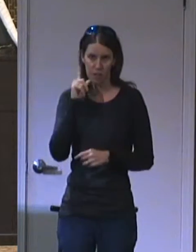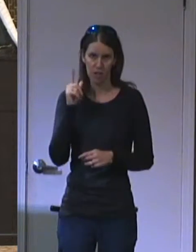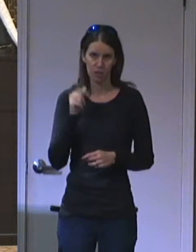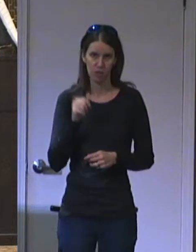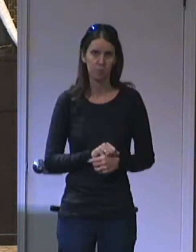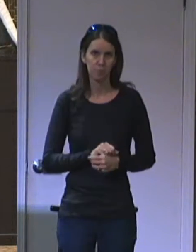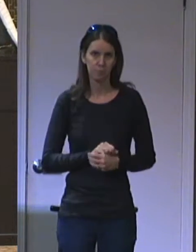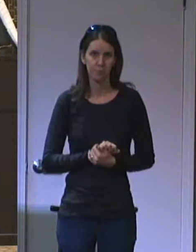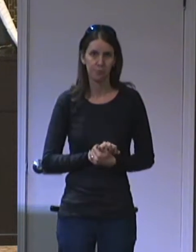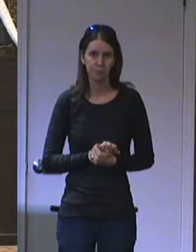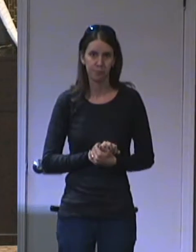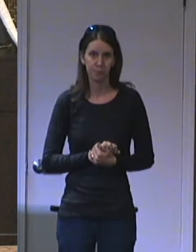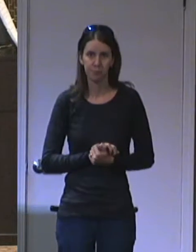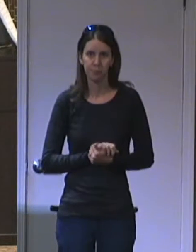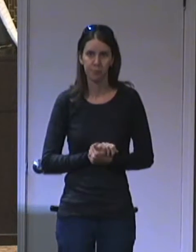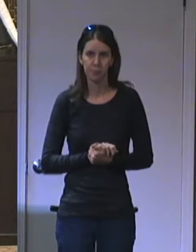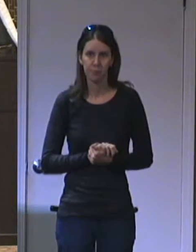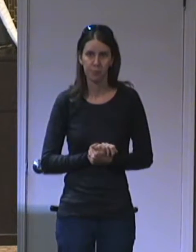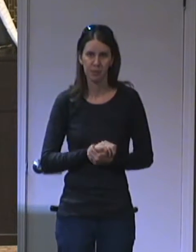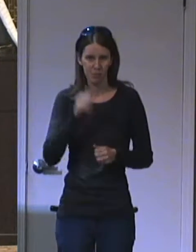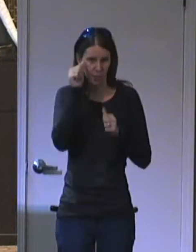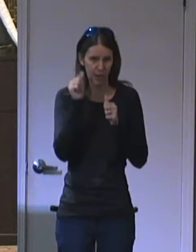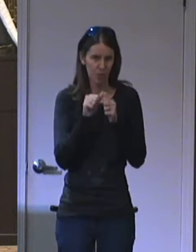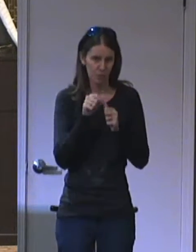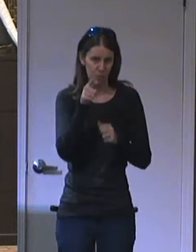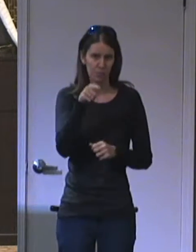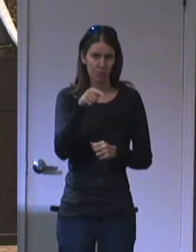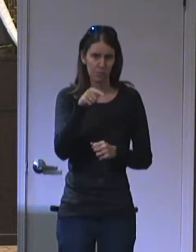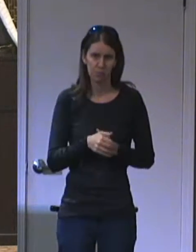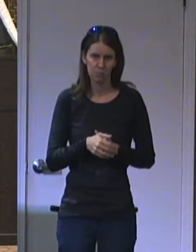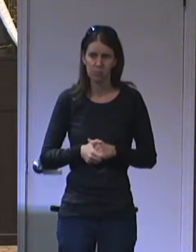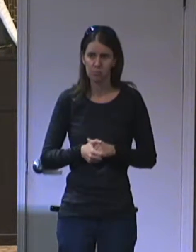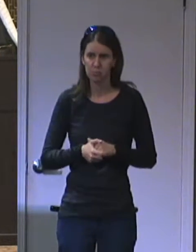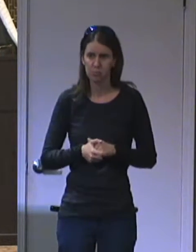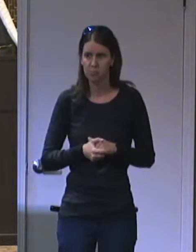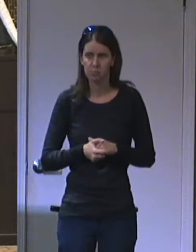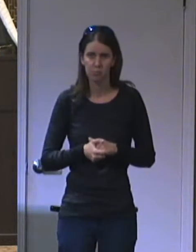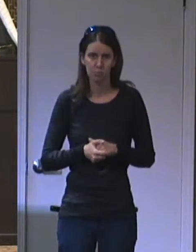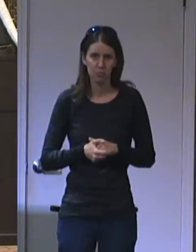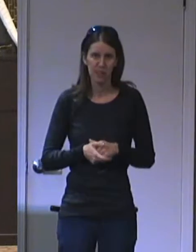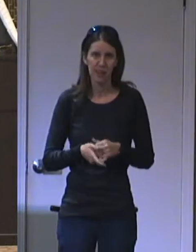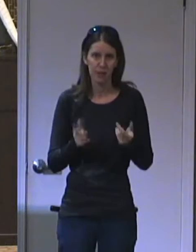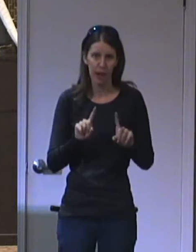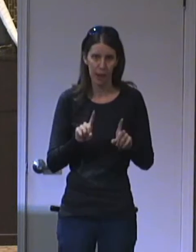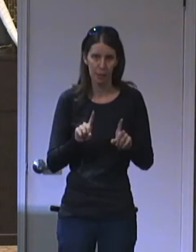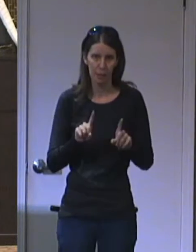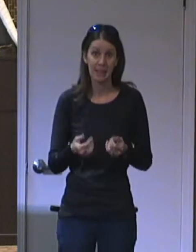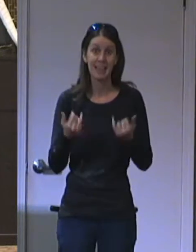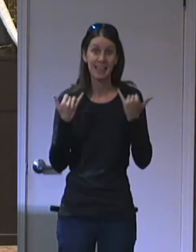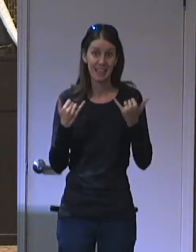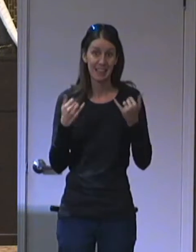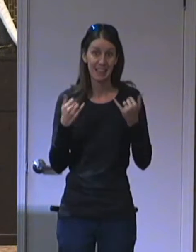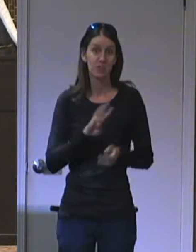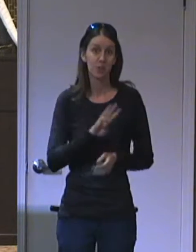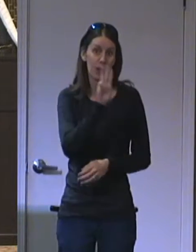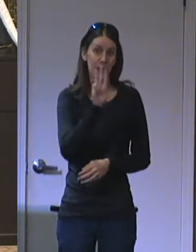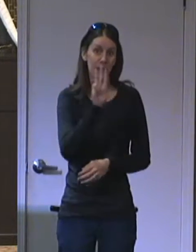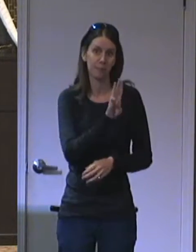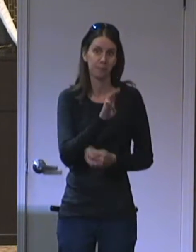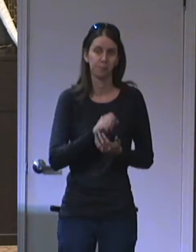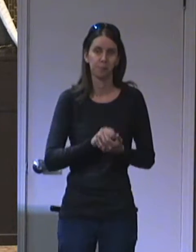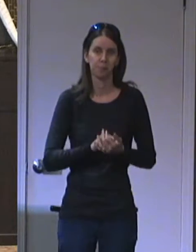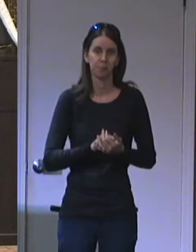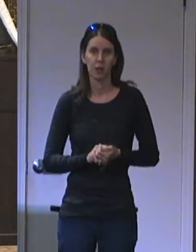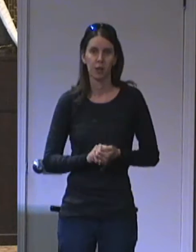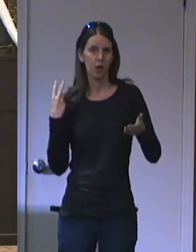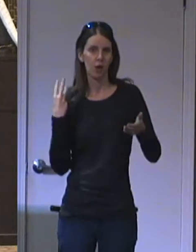And I just want to remind you of that, let you know that that is taking place this week. We've